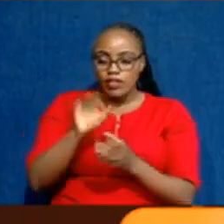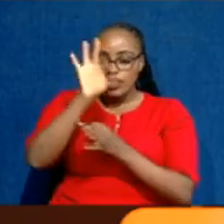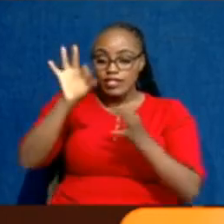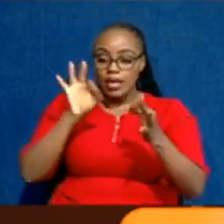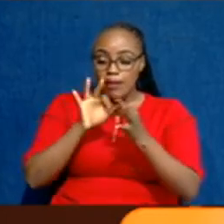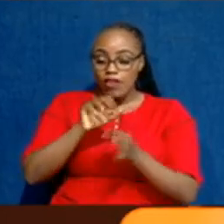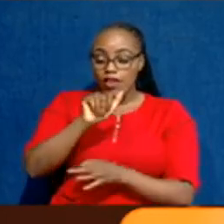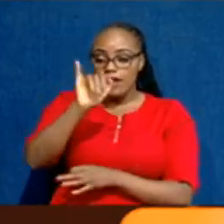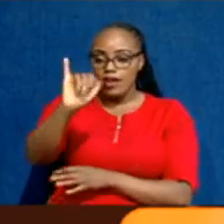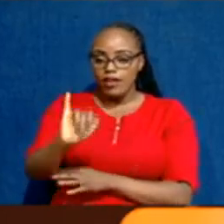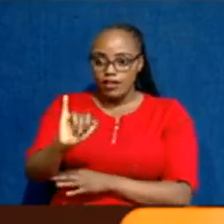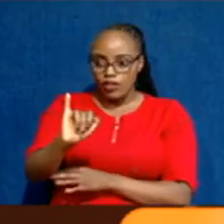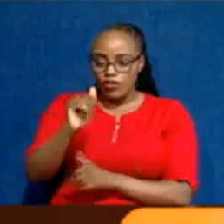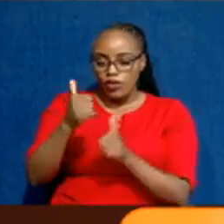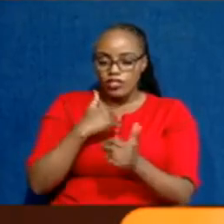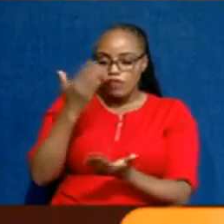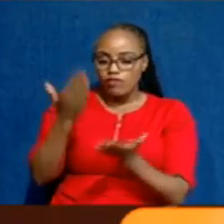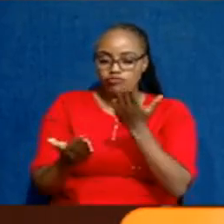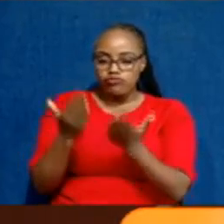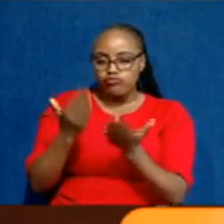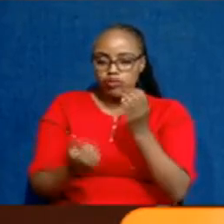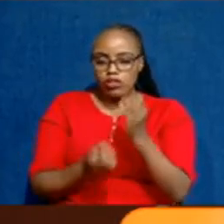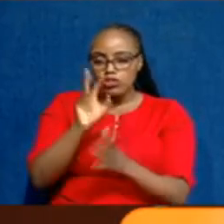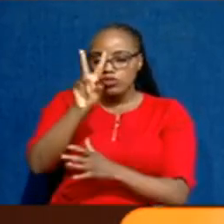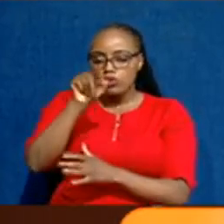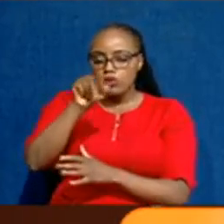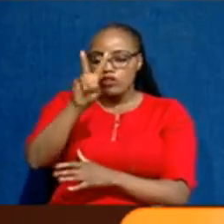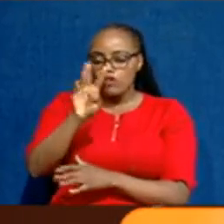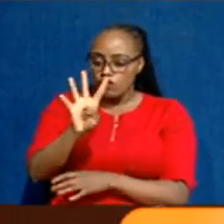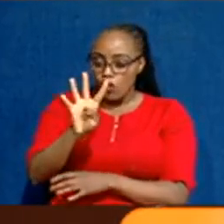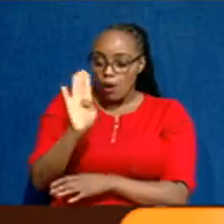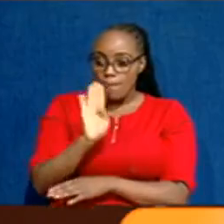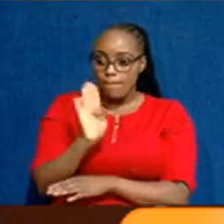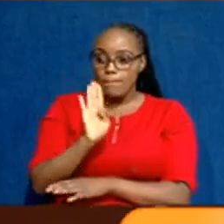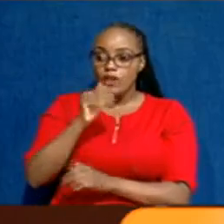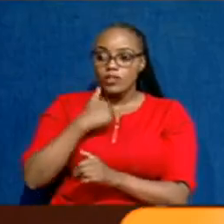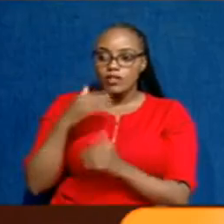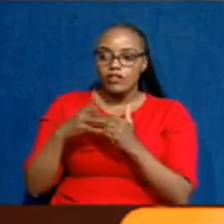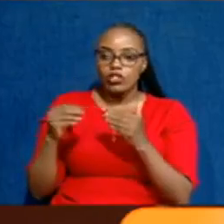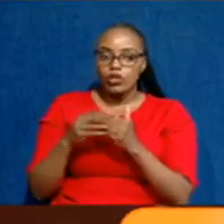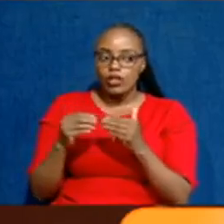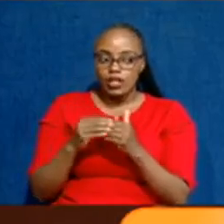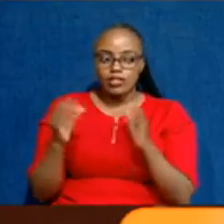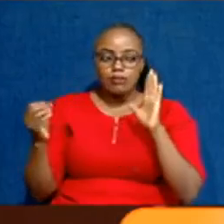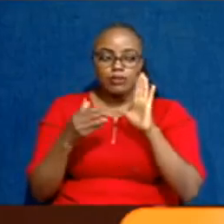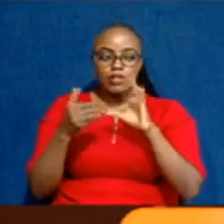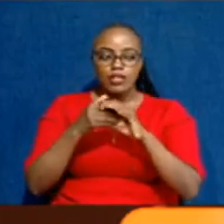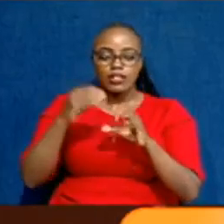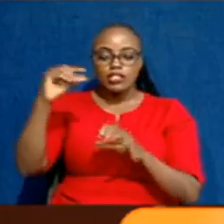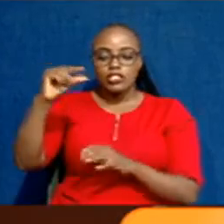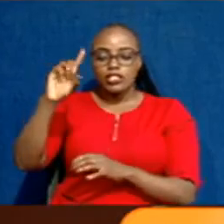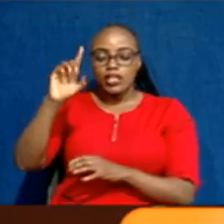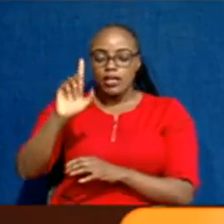Specifically, AI is estimated to create about $2.4 billion injected into our GDP